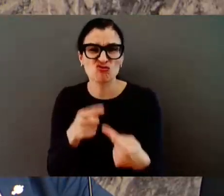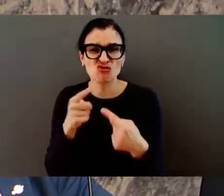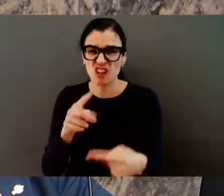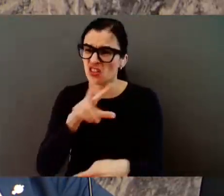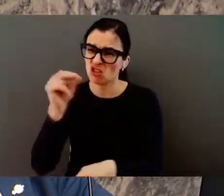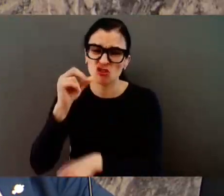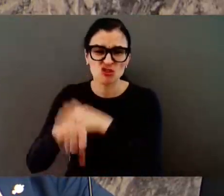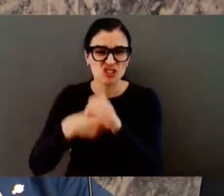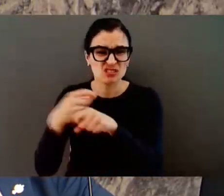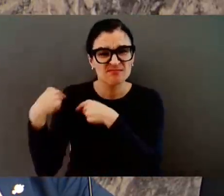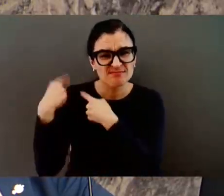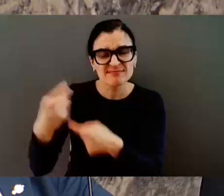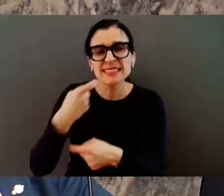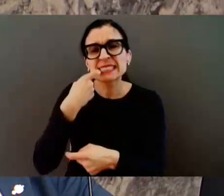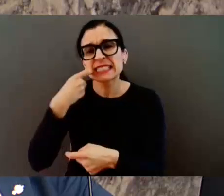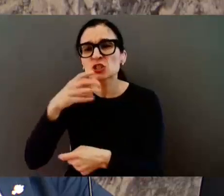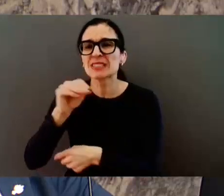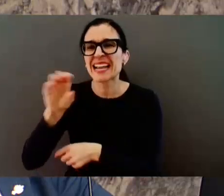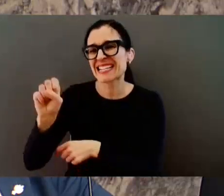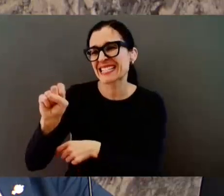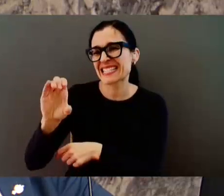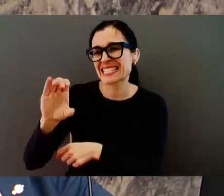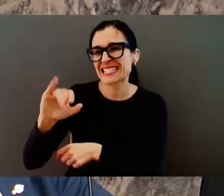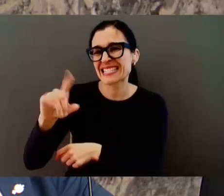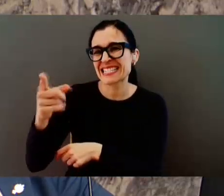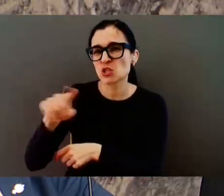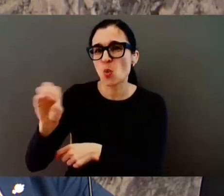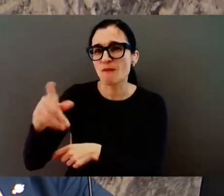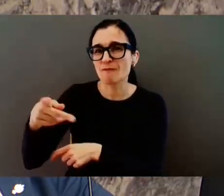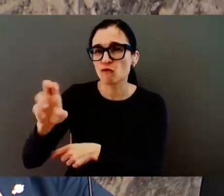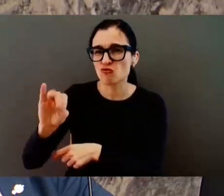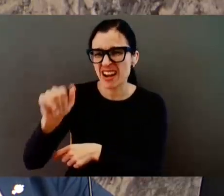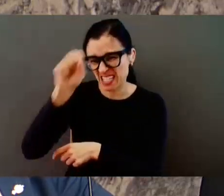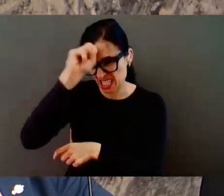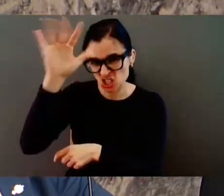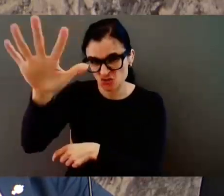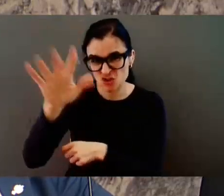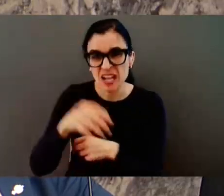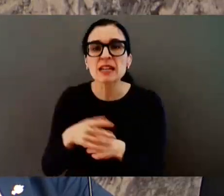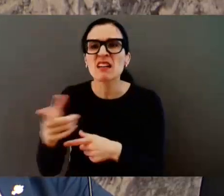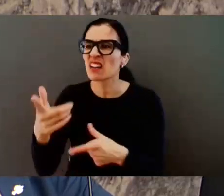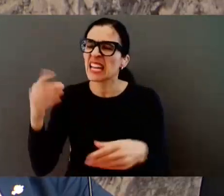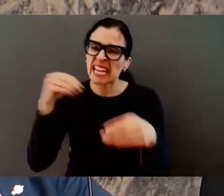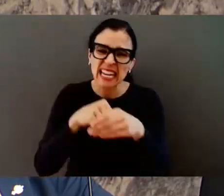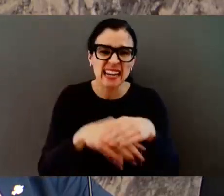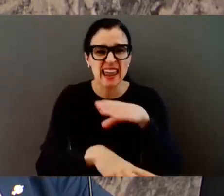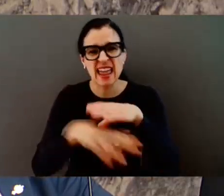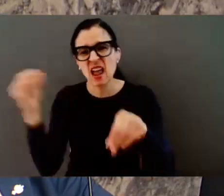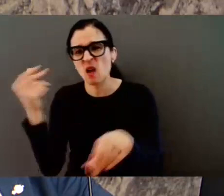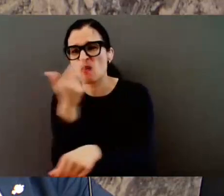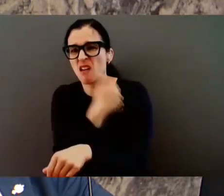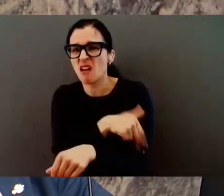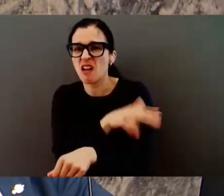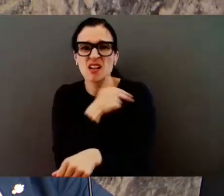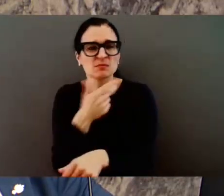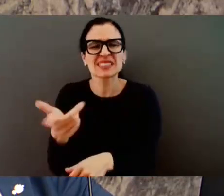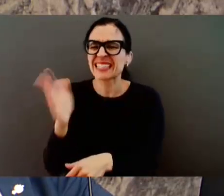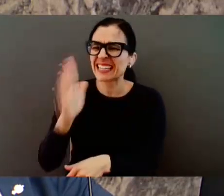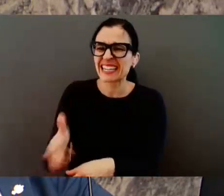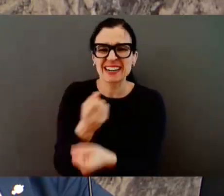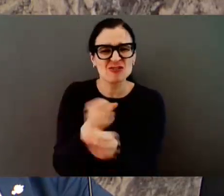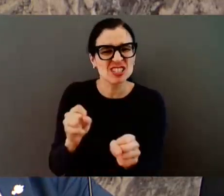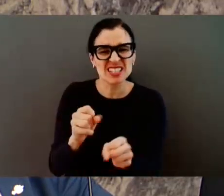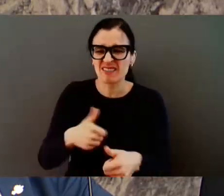stable and never safe. Last May, Reagan overdosed and died soon after. Reagan needed access